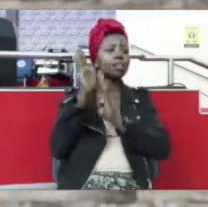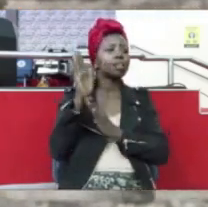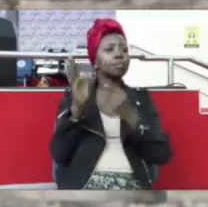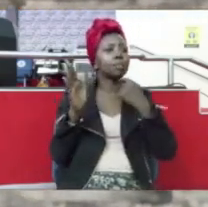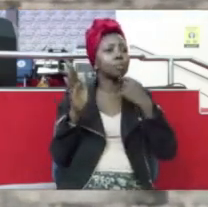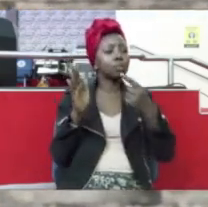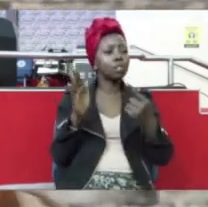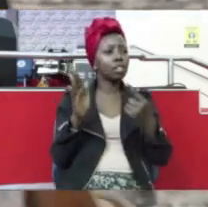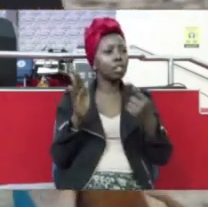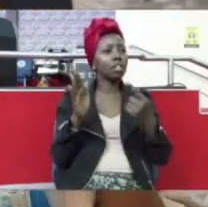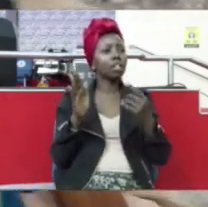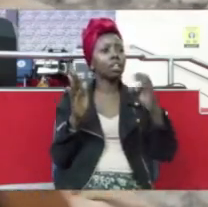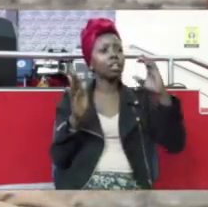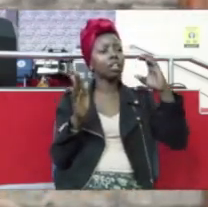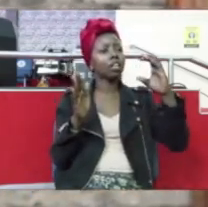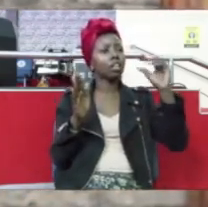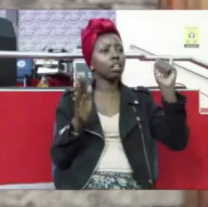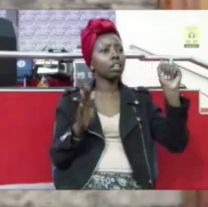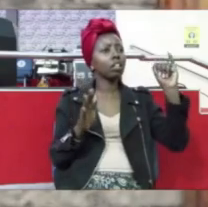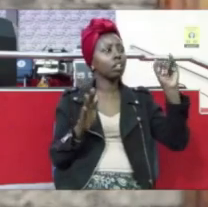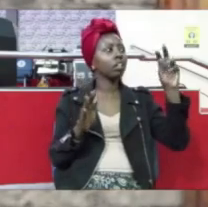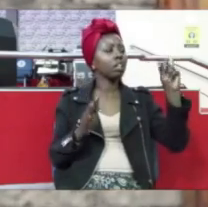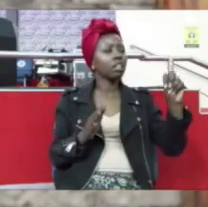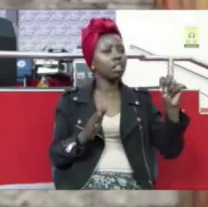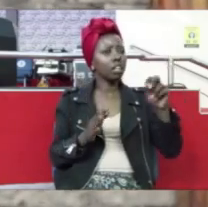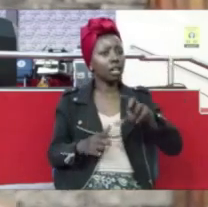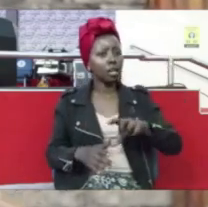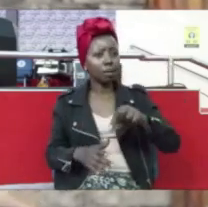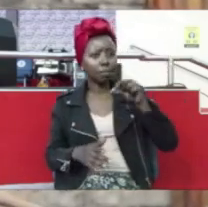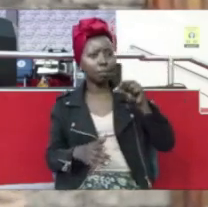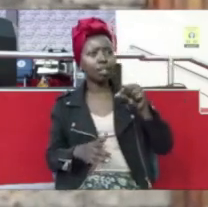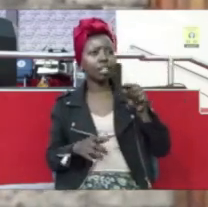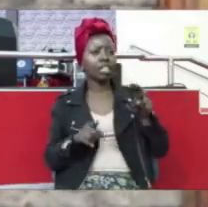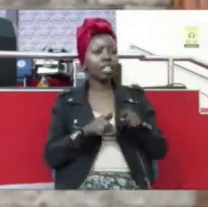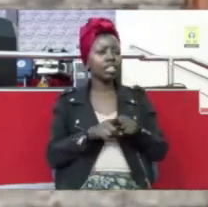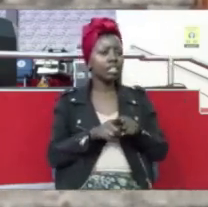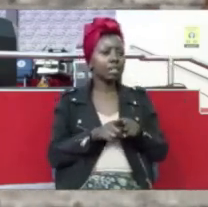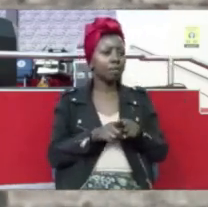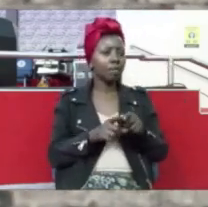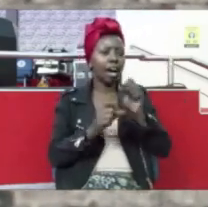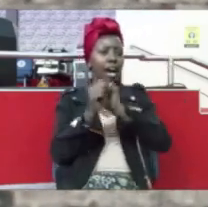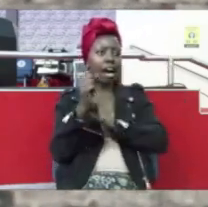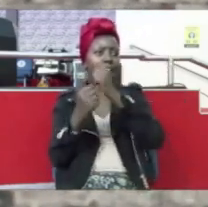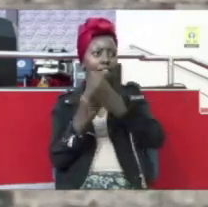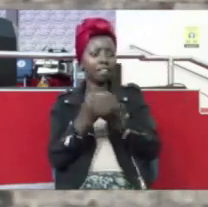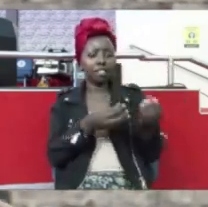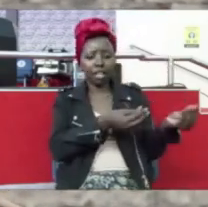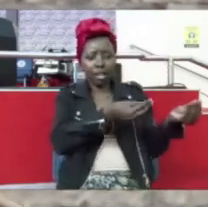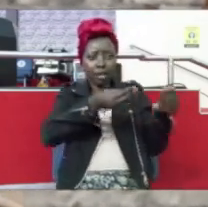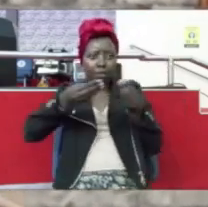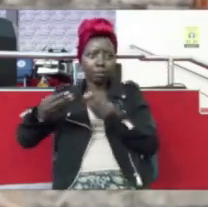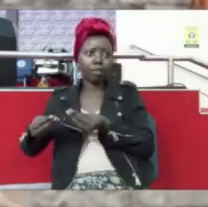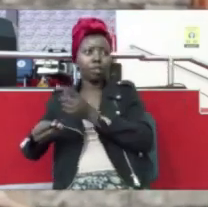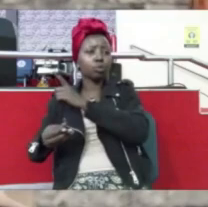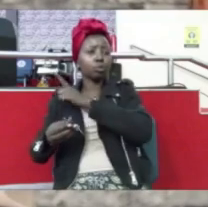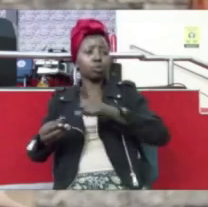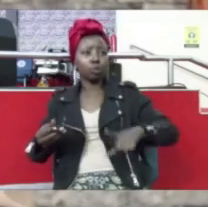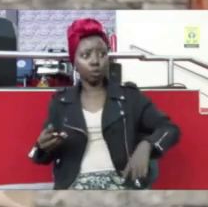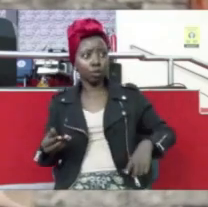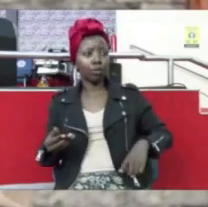that Cain picked a few of the crop, put it together and brought it to the Lord. Kaini akachukua